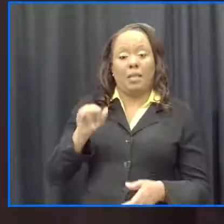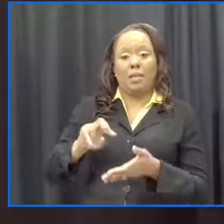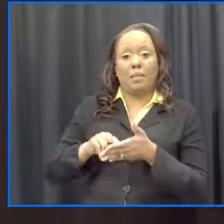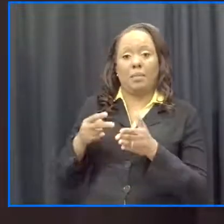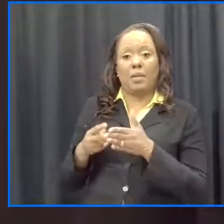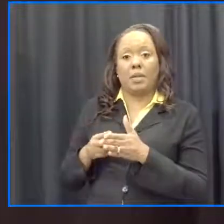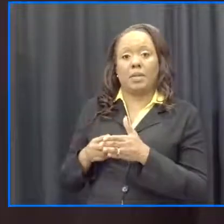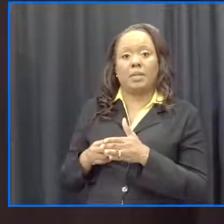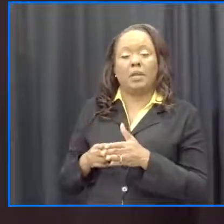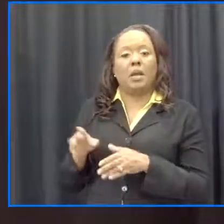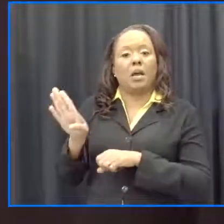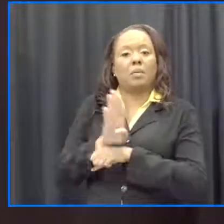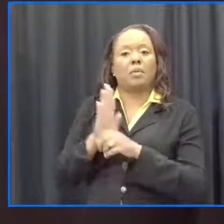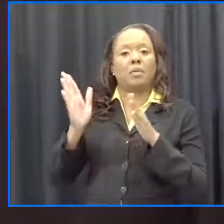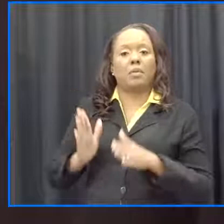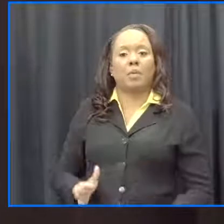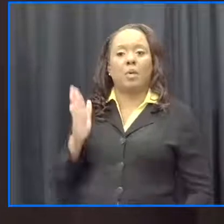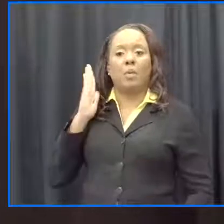head of state.